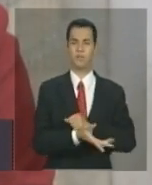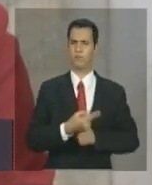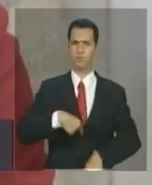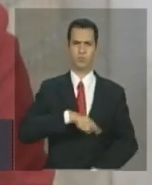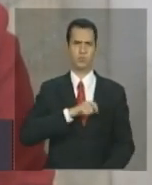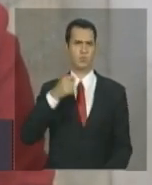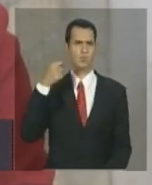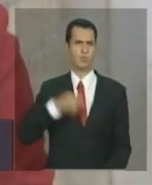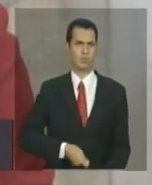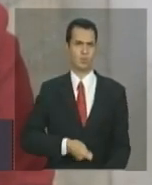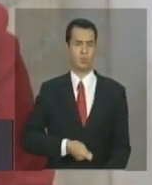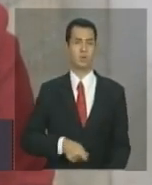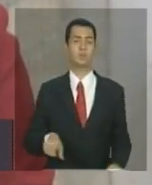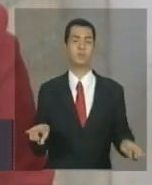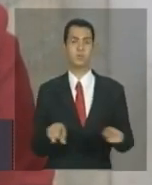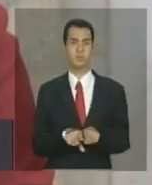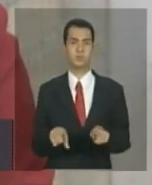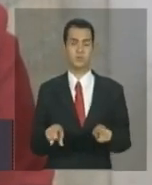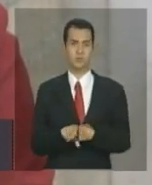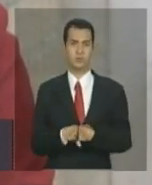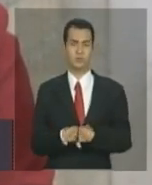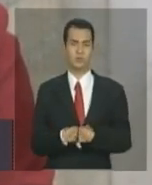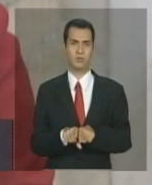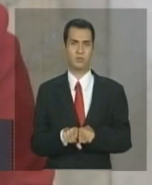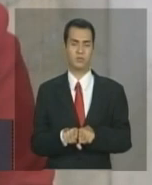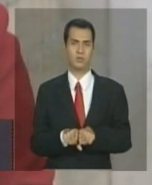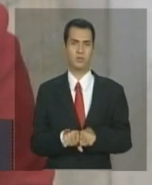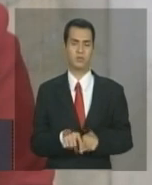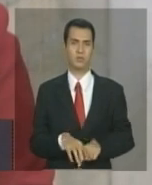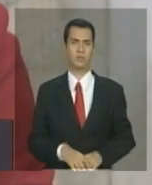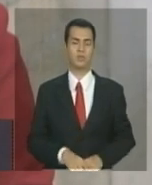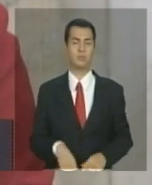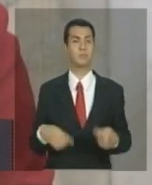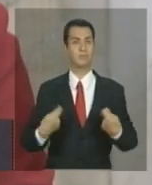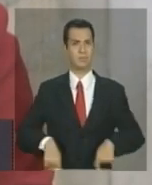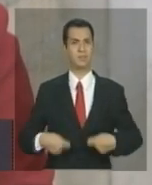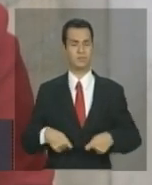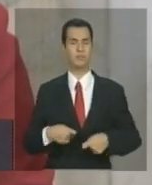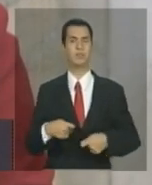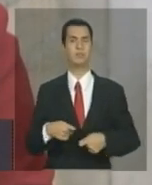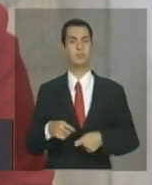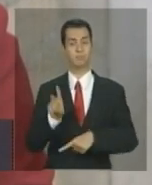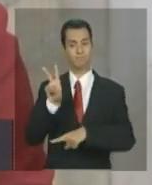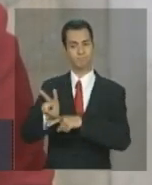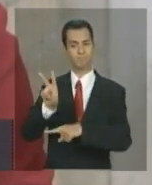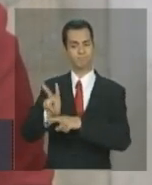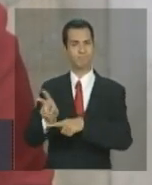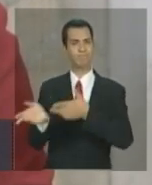drug trafficking, we have to take e ao mesmo a hard tempo, stance in fighting drug trafficking. Temos de tratar while